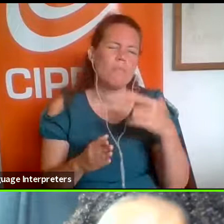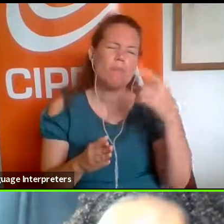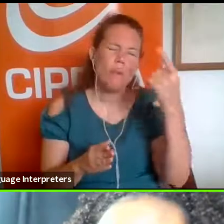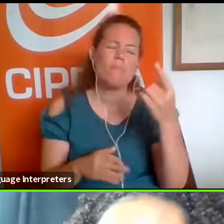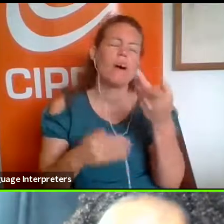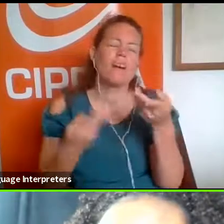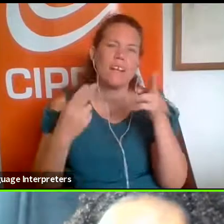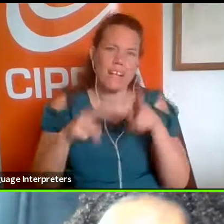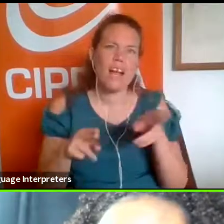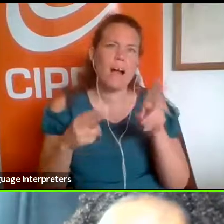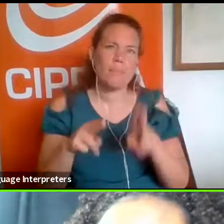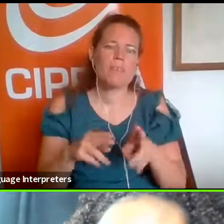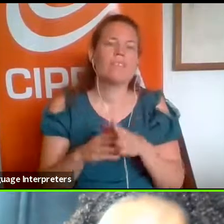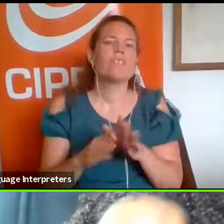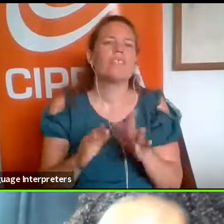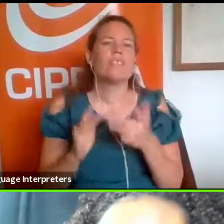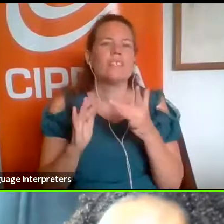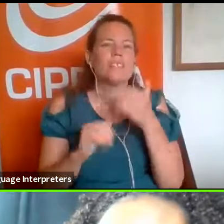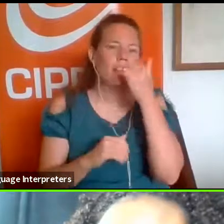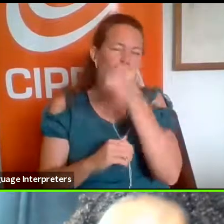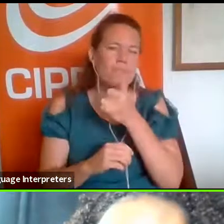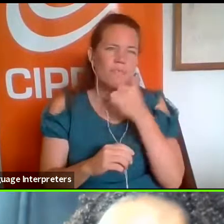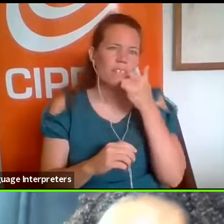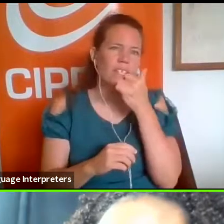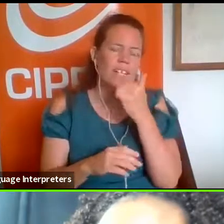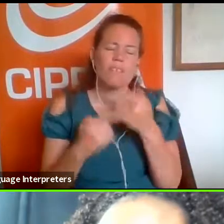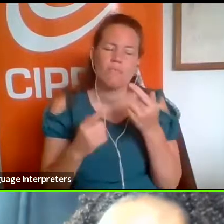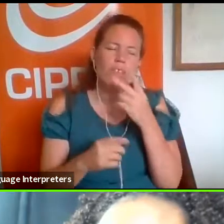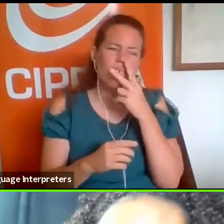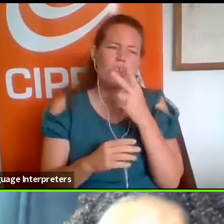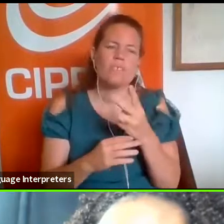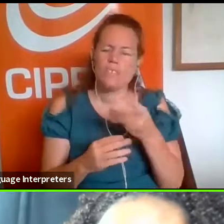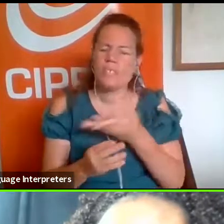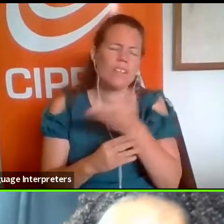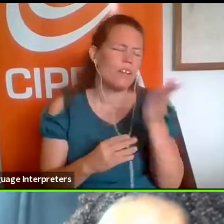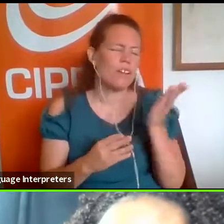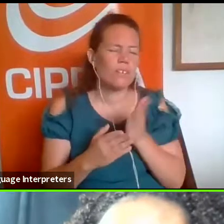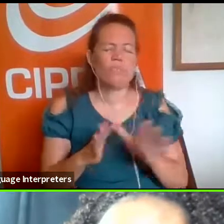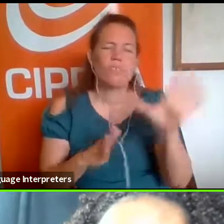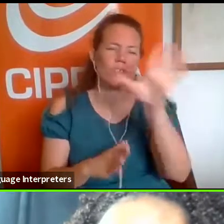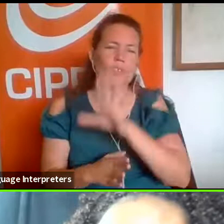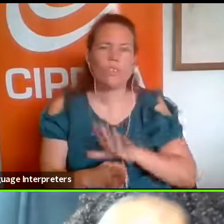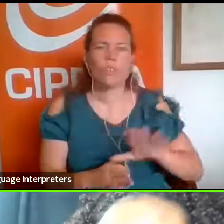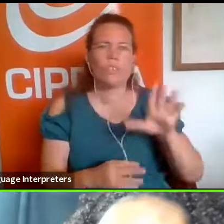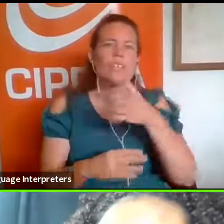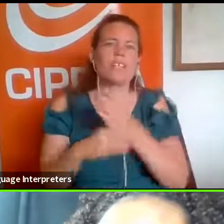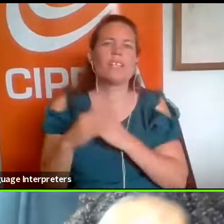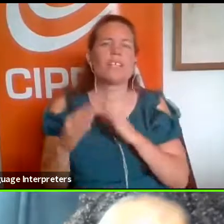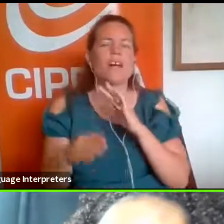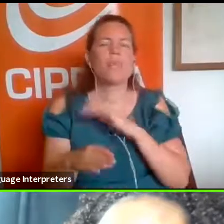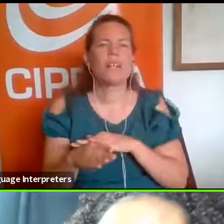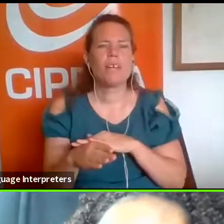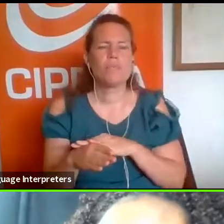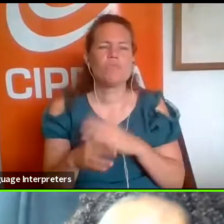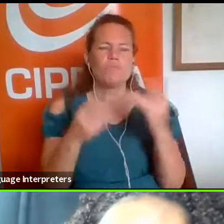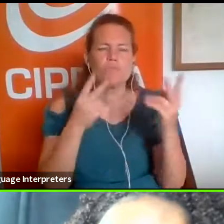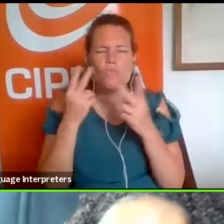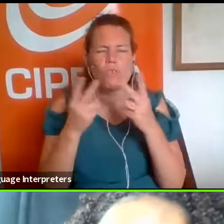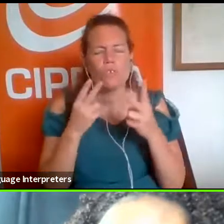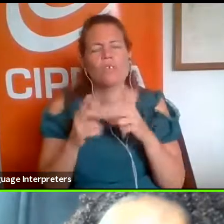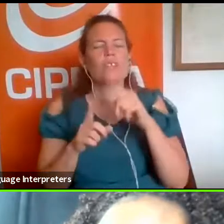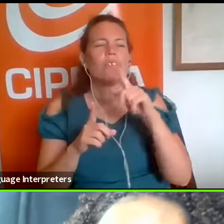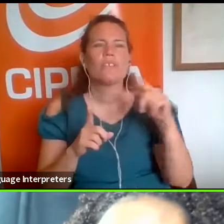Africa. We have seen this across the continent. And sometimes you look at the statistics and you get